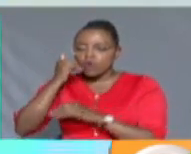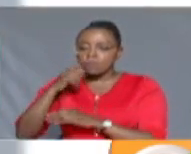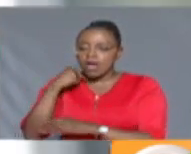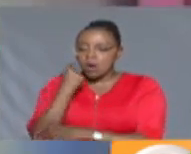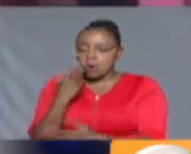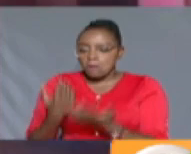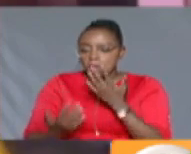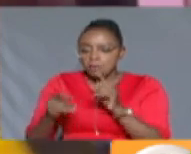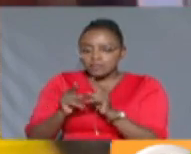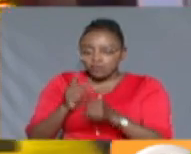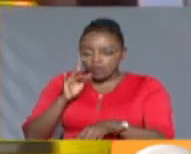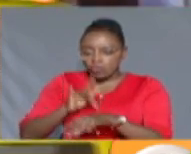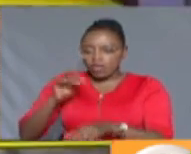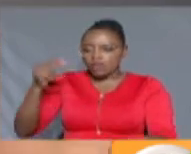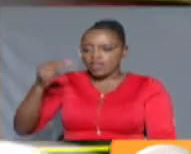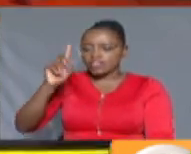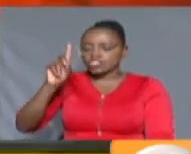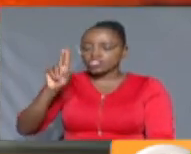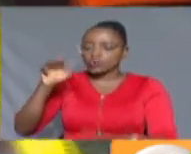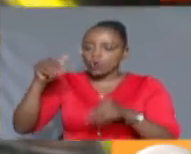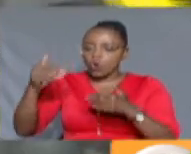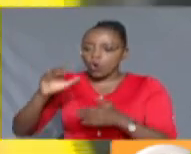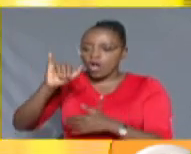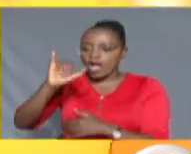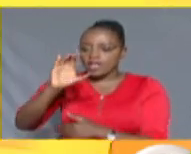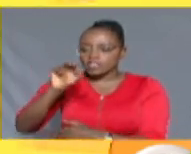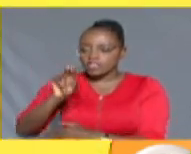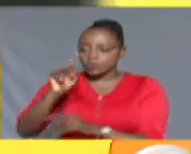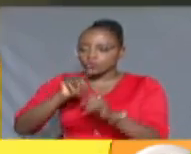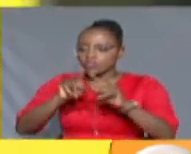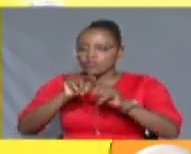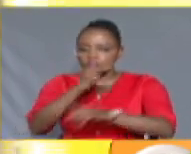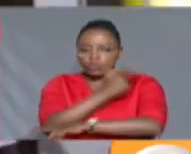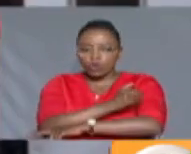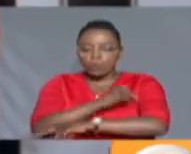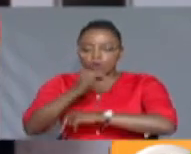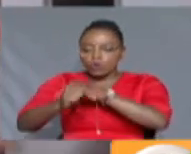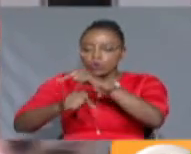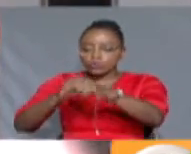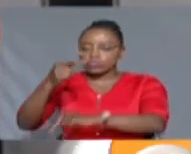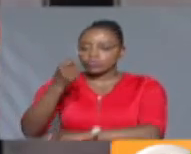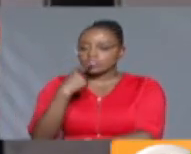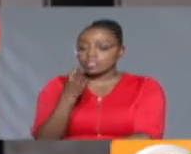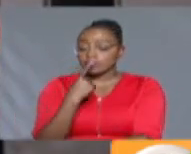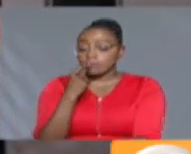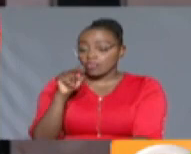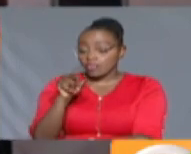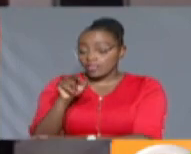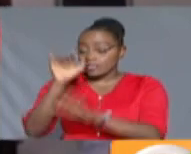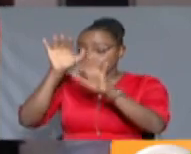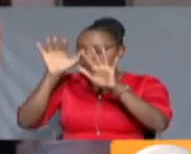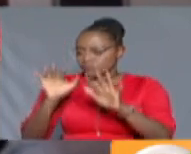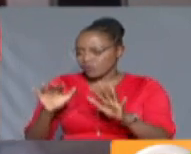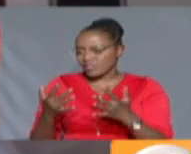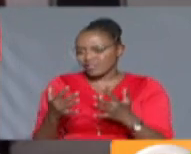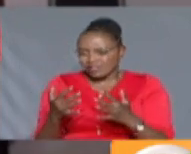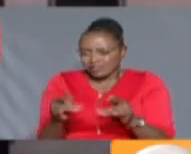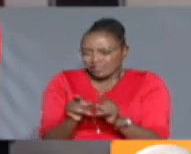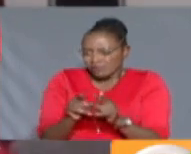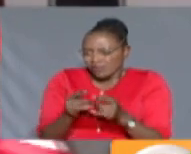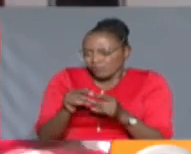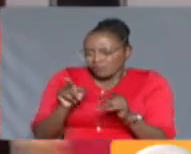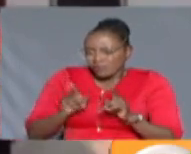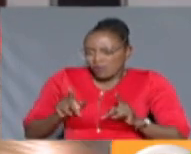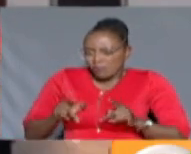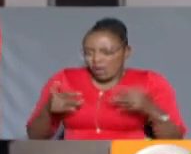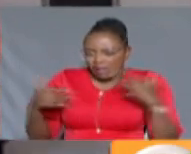who may have been in HDU or ICU, to other hospitals for continual treatment. This also must have been very traumatizing for those who are there,